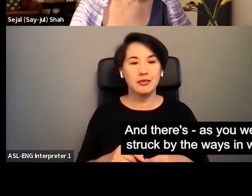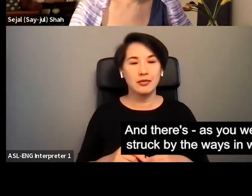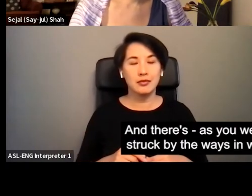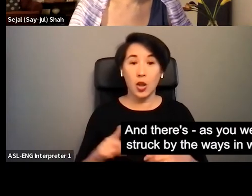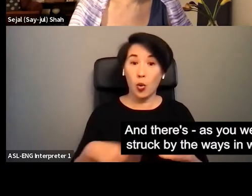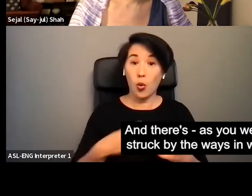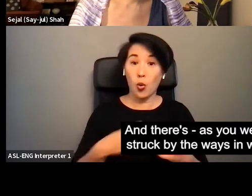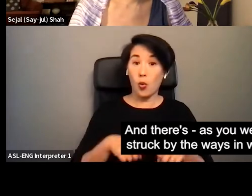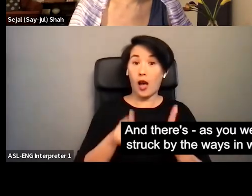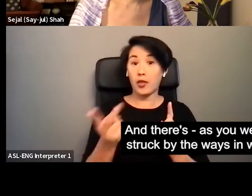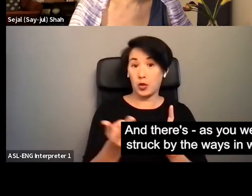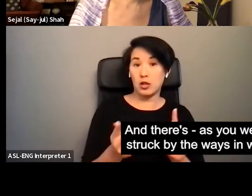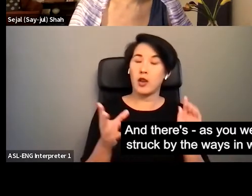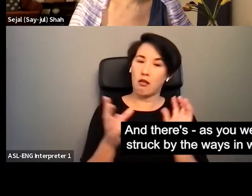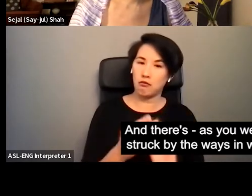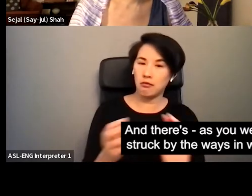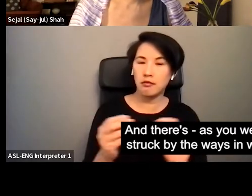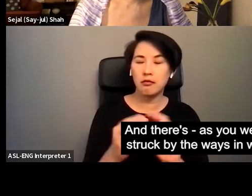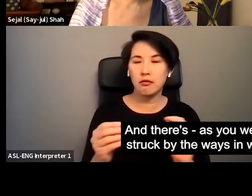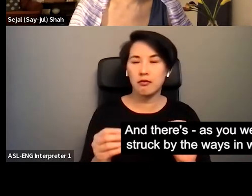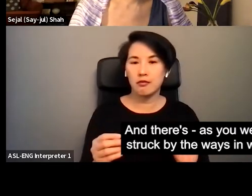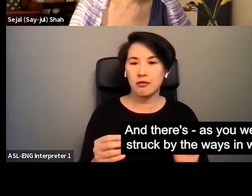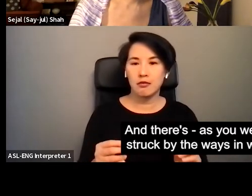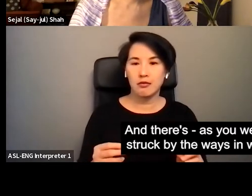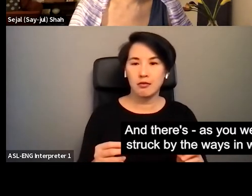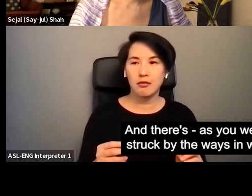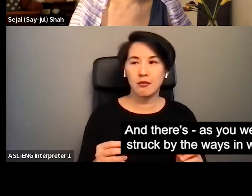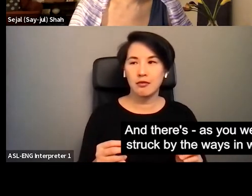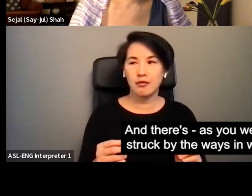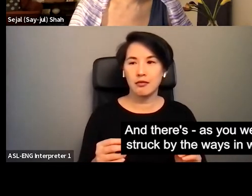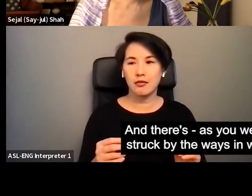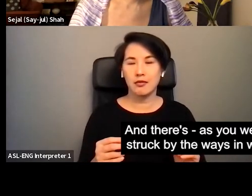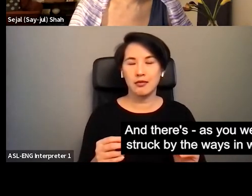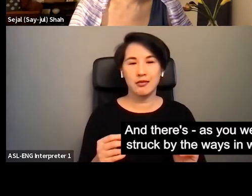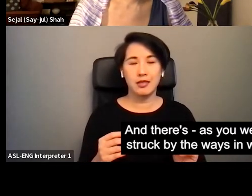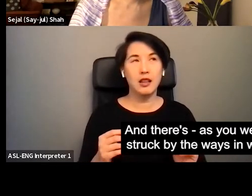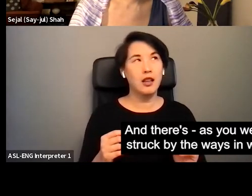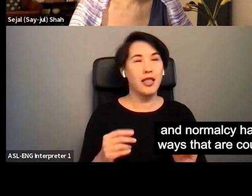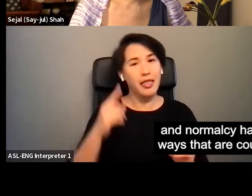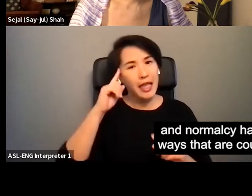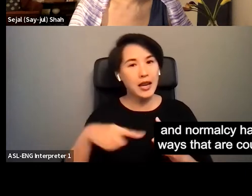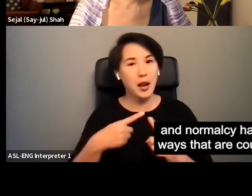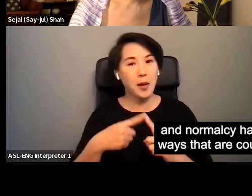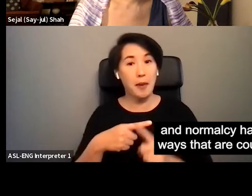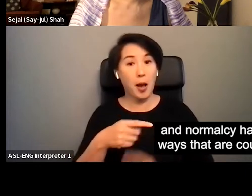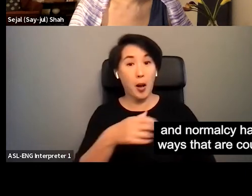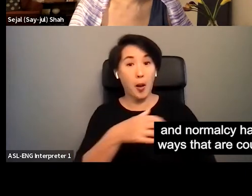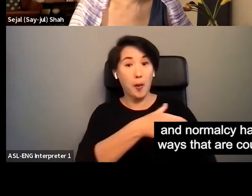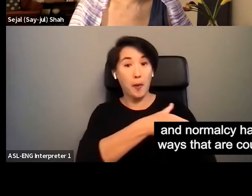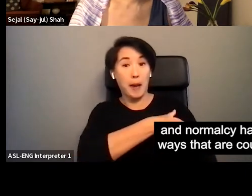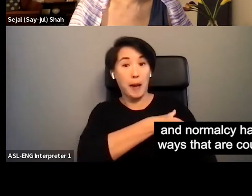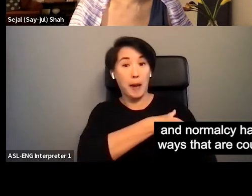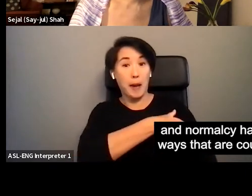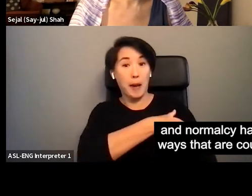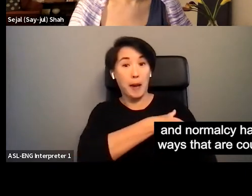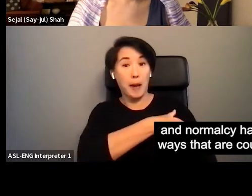really struck by the ways in which structures of power and normalcy have made us